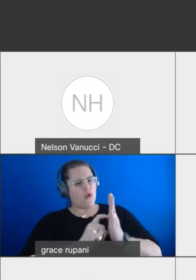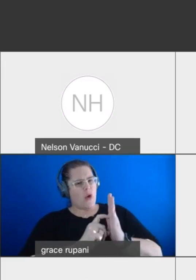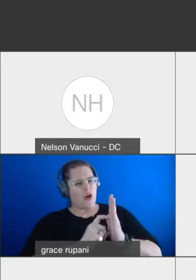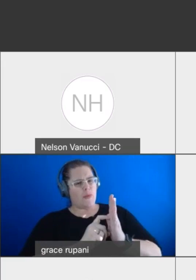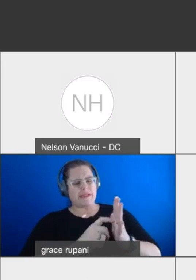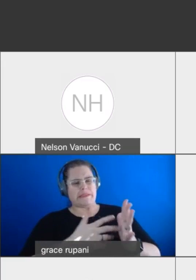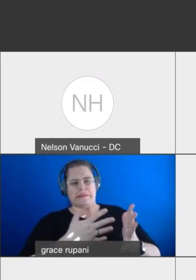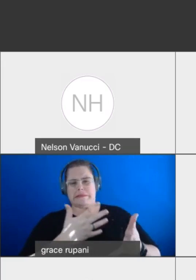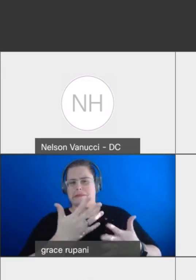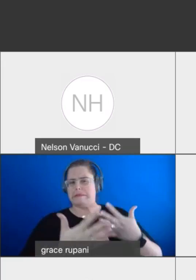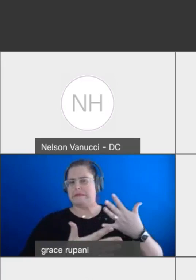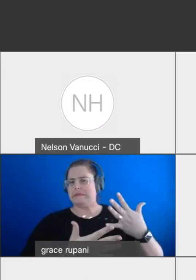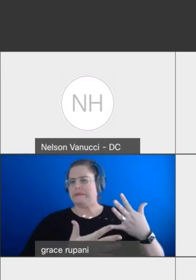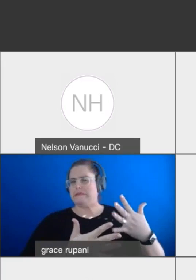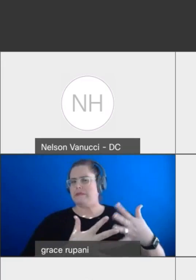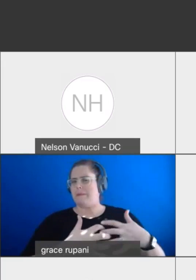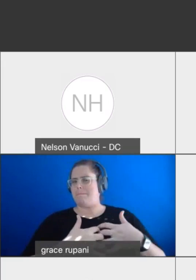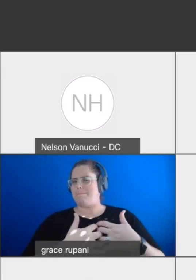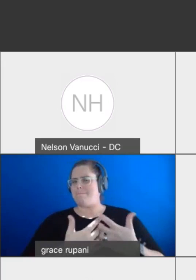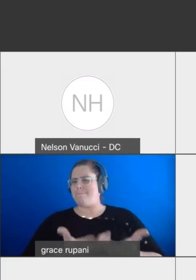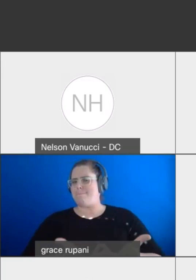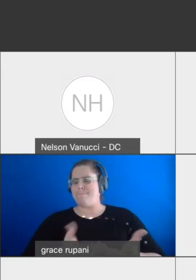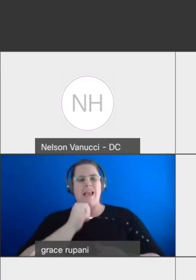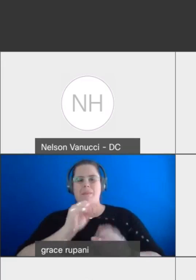clear about that question.